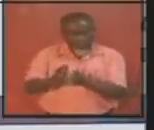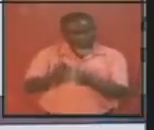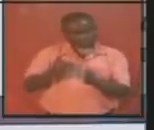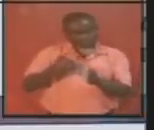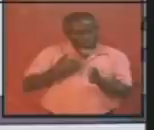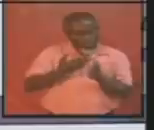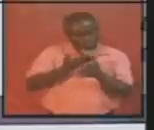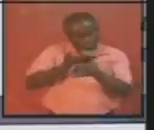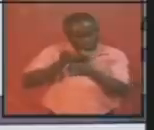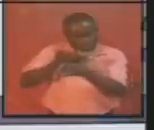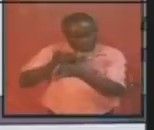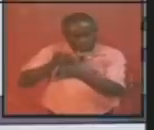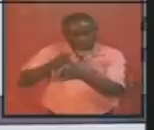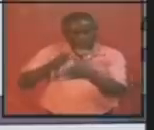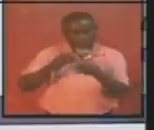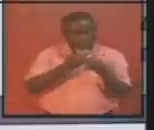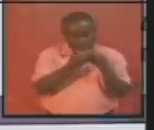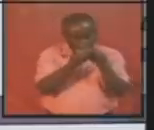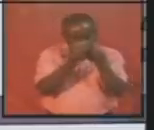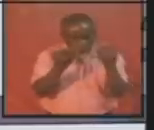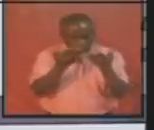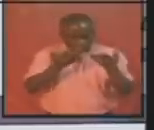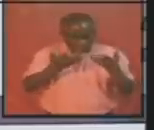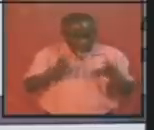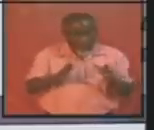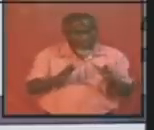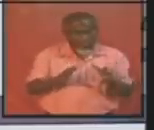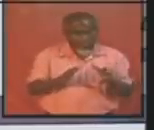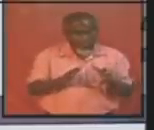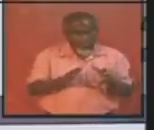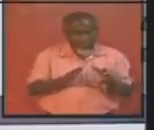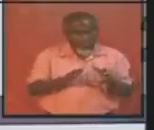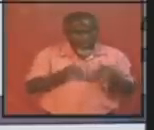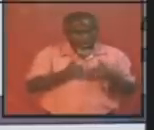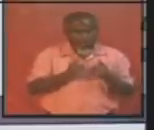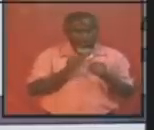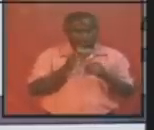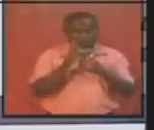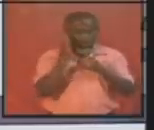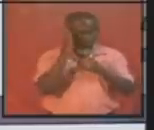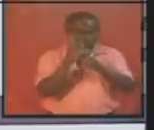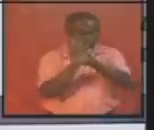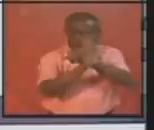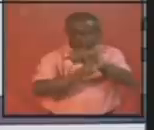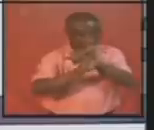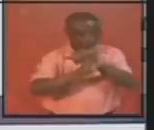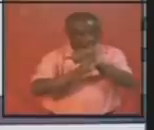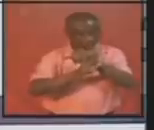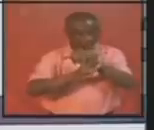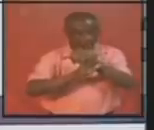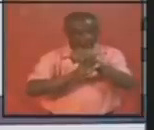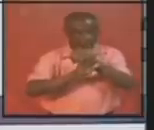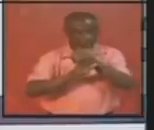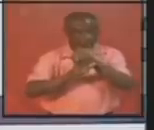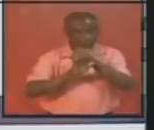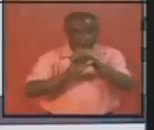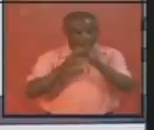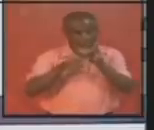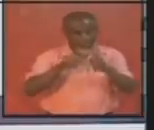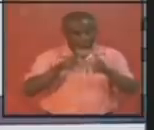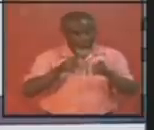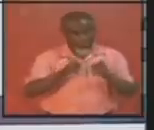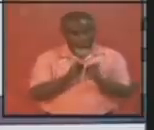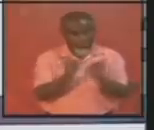we intend to protect the various members of the population with the approach that we have engaged